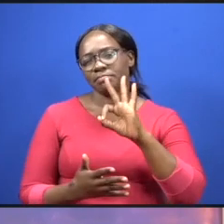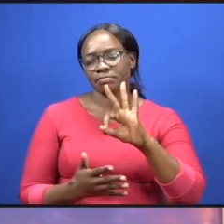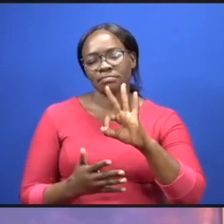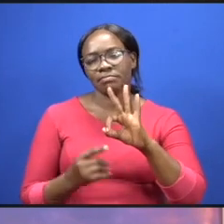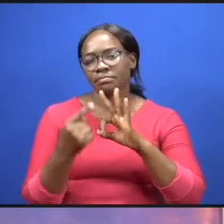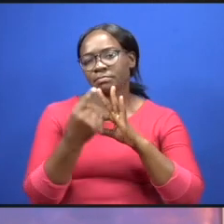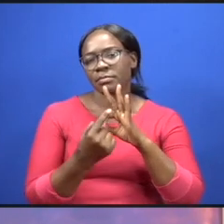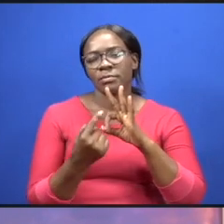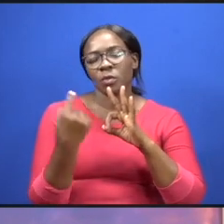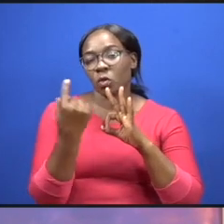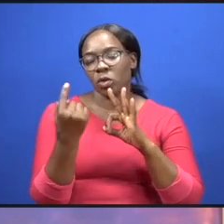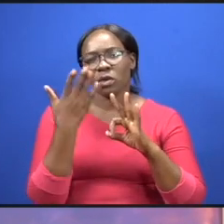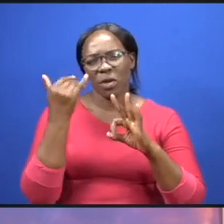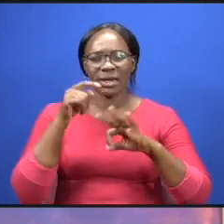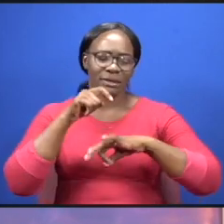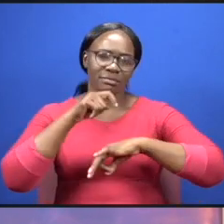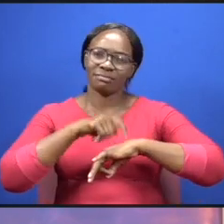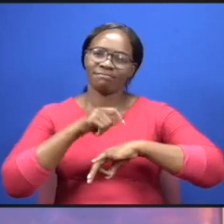the interest of time.